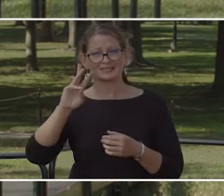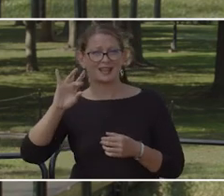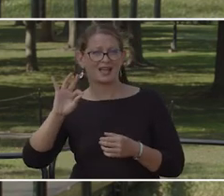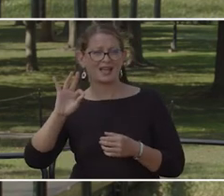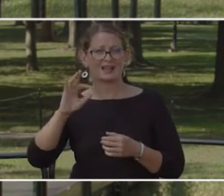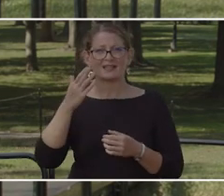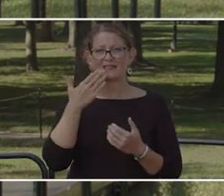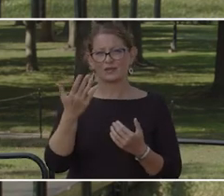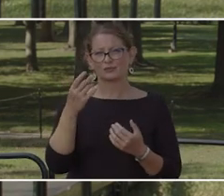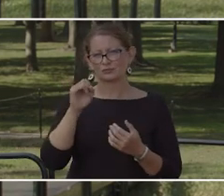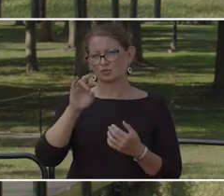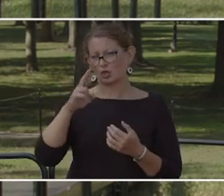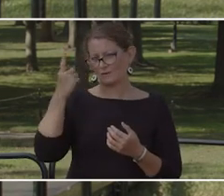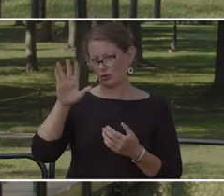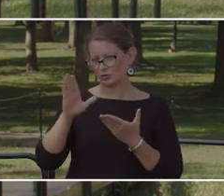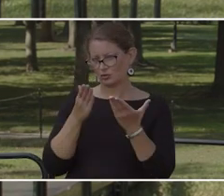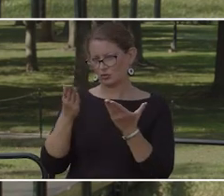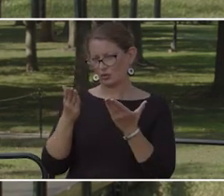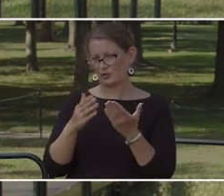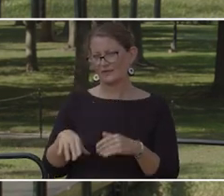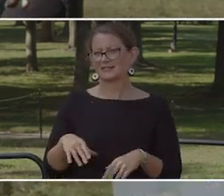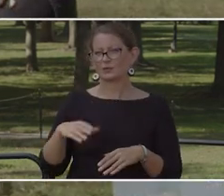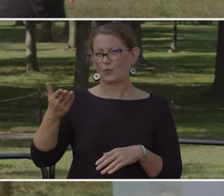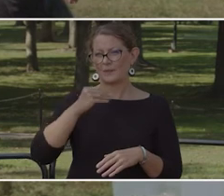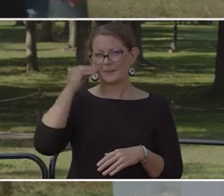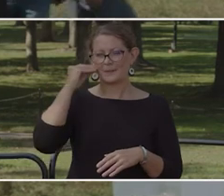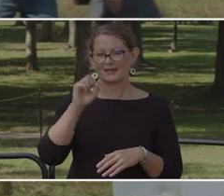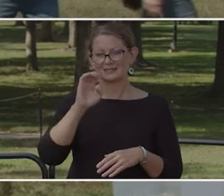1968-1969. Thank you, sir, for your service. Welcome home. Semper Fi.